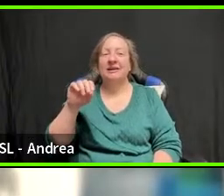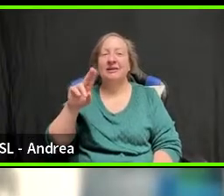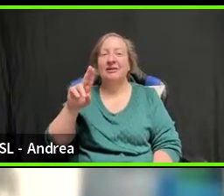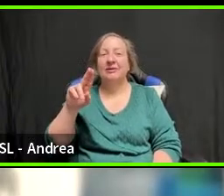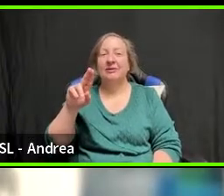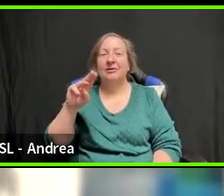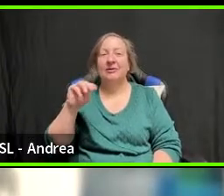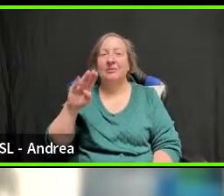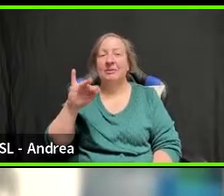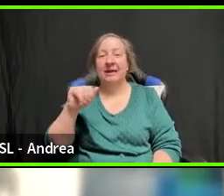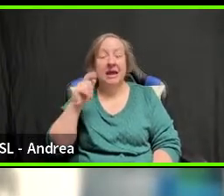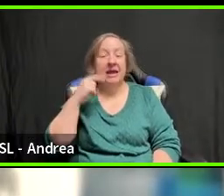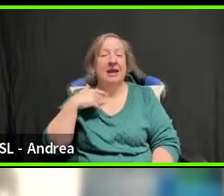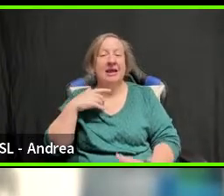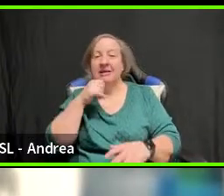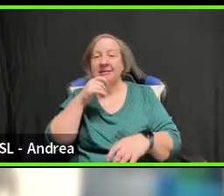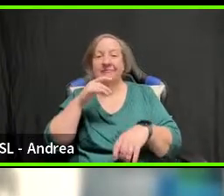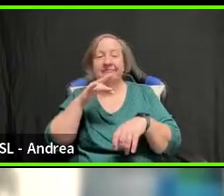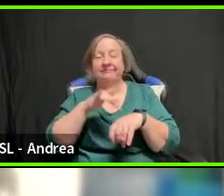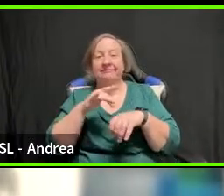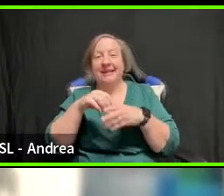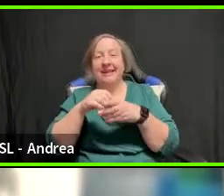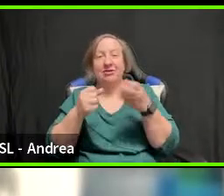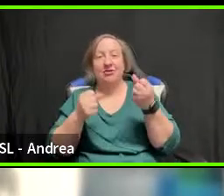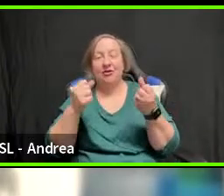in the car currently, so I do not have my